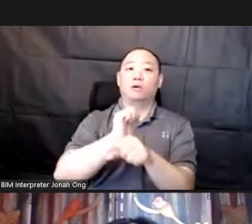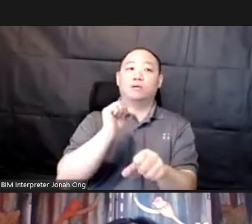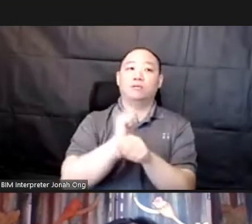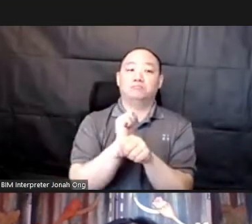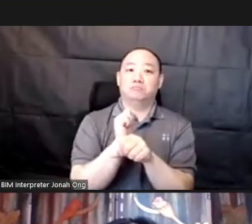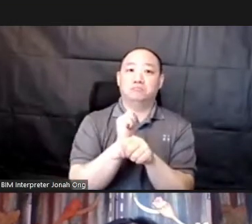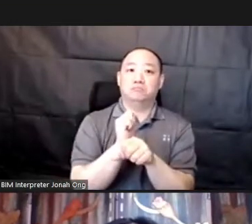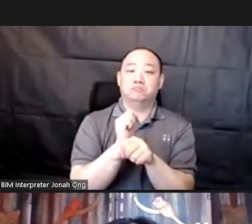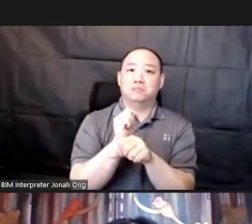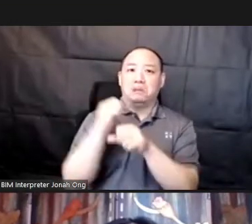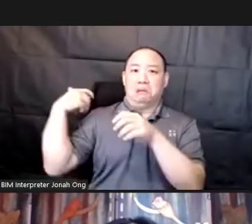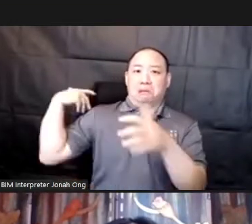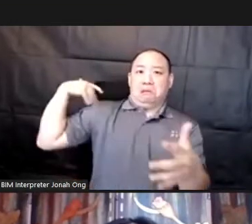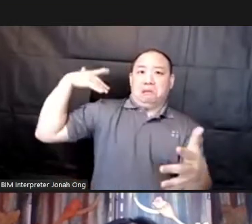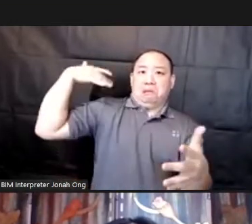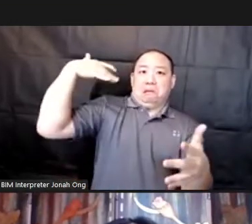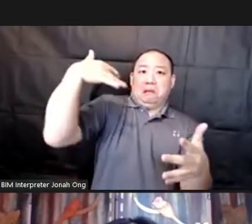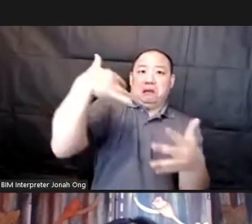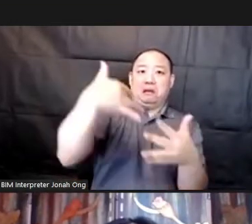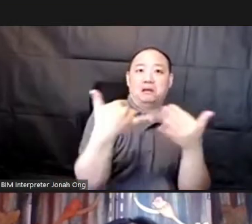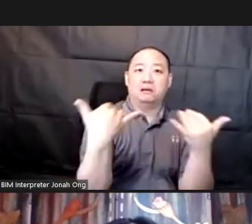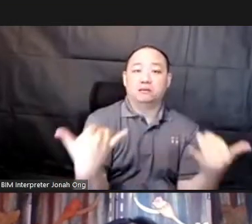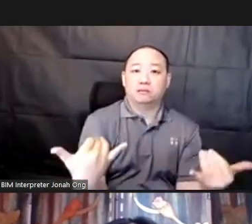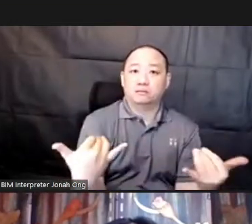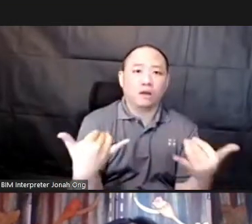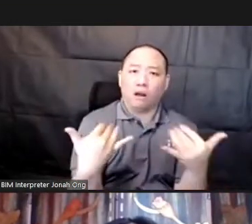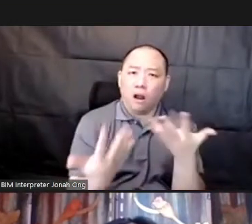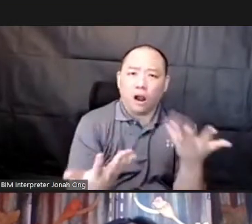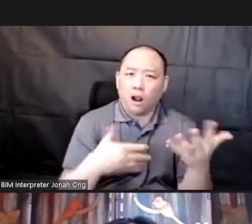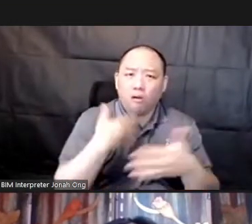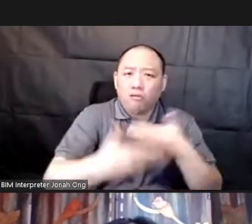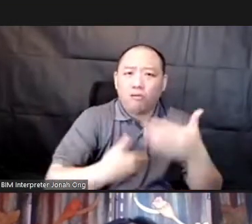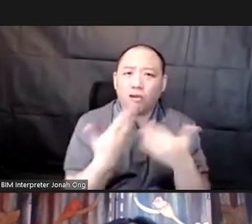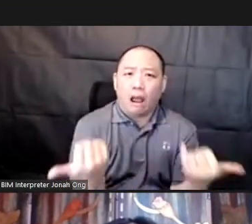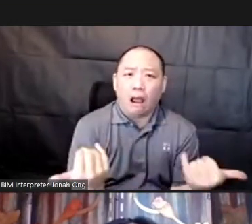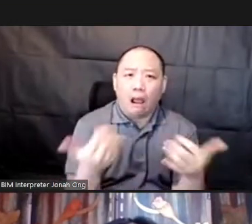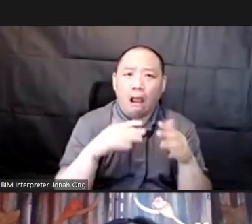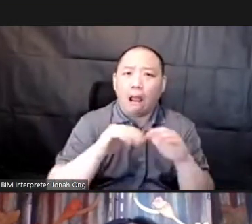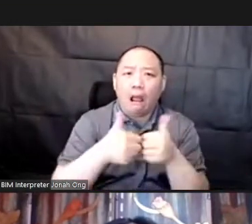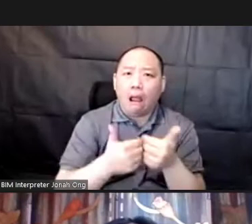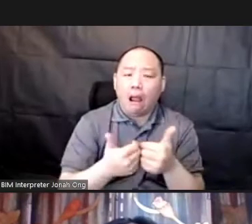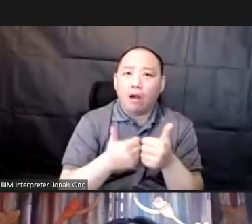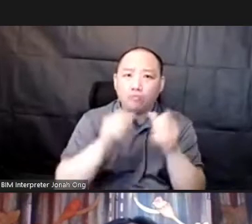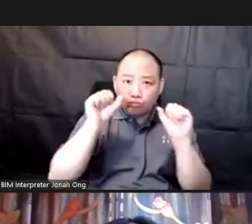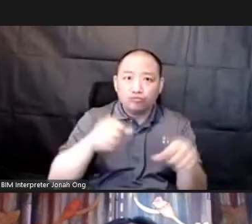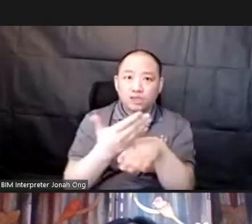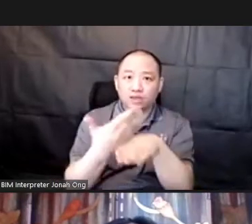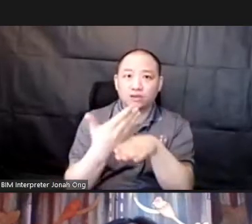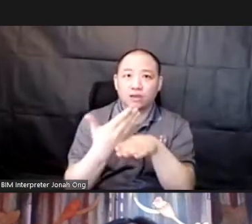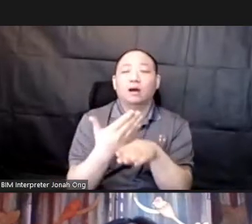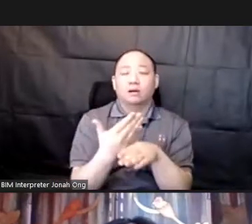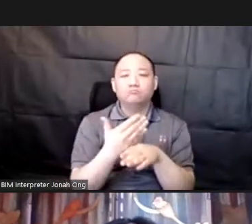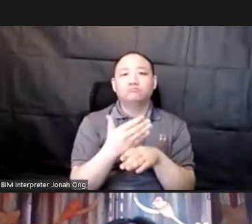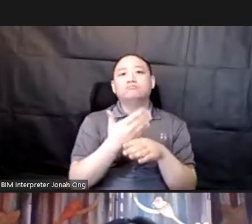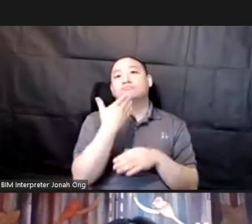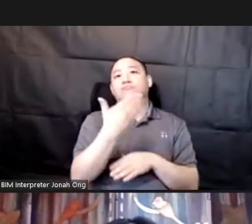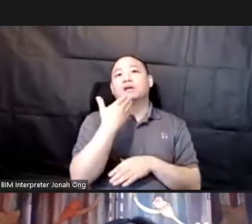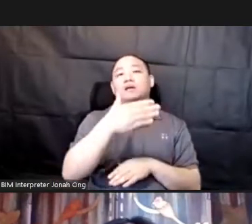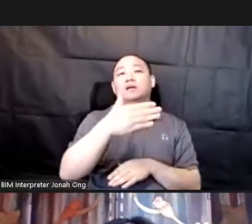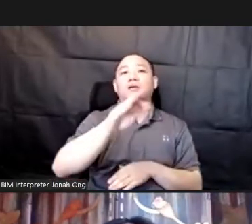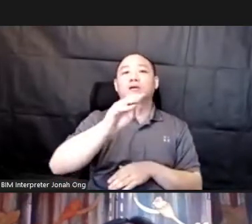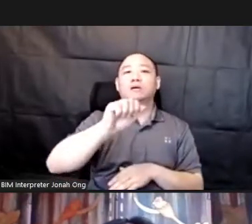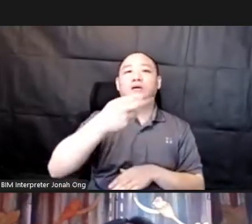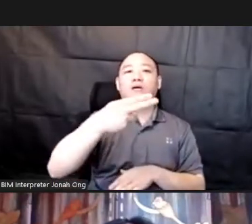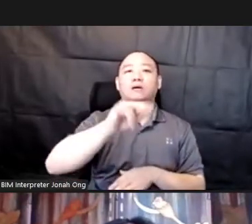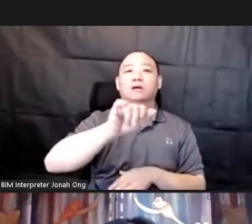Can you explain to us about this and share some insights? Okay, thank you, Mahirah. Okay, basically in terms of the